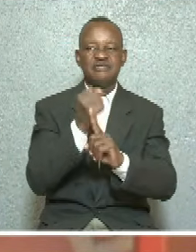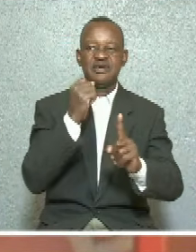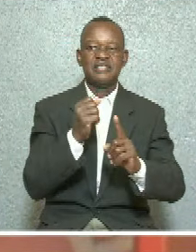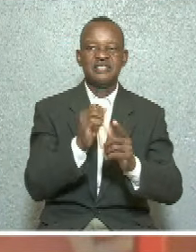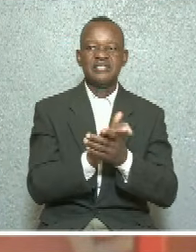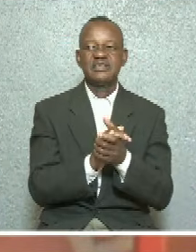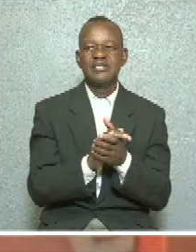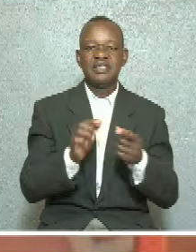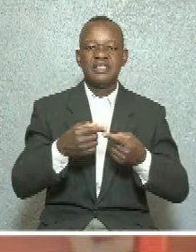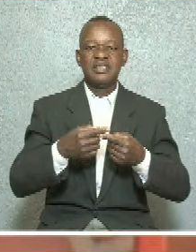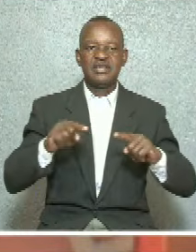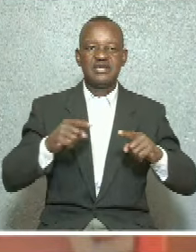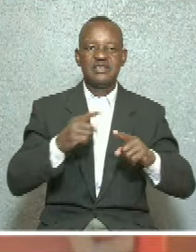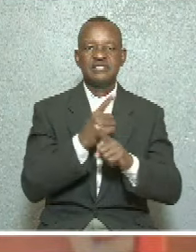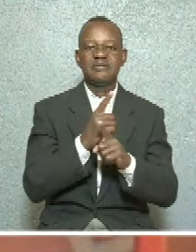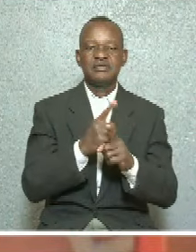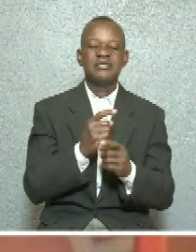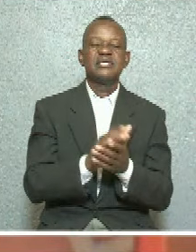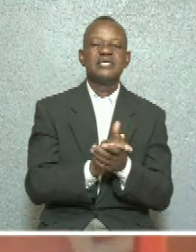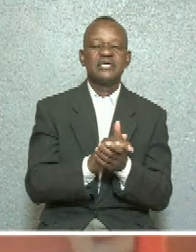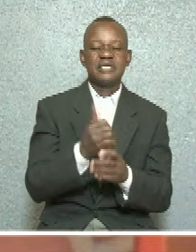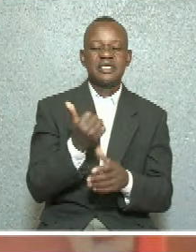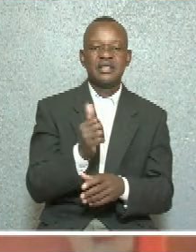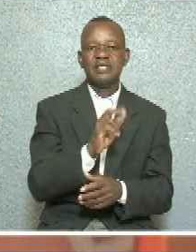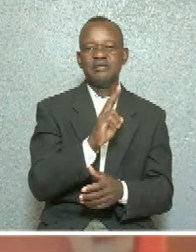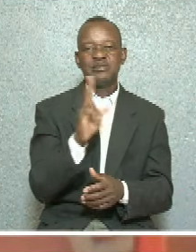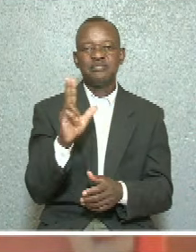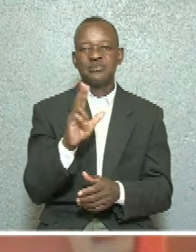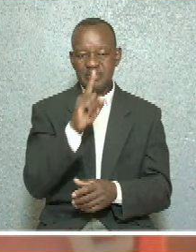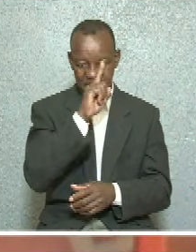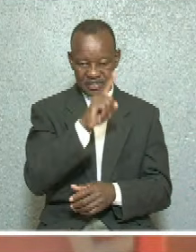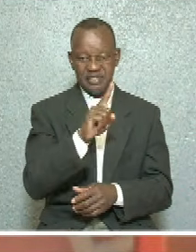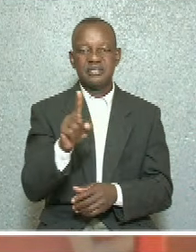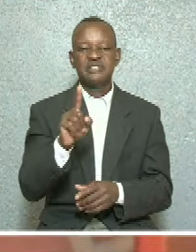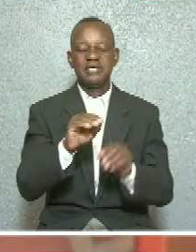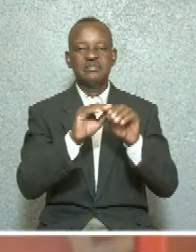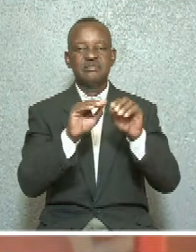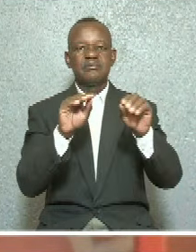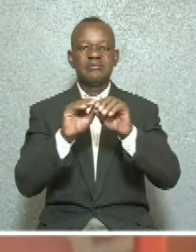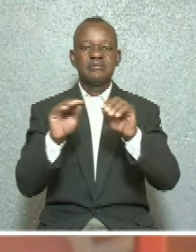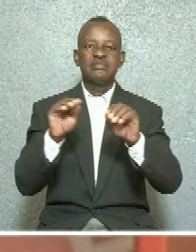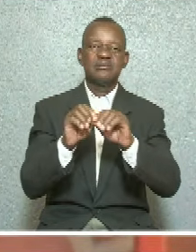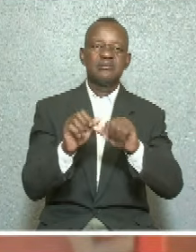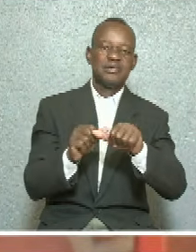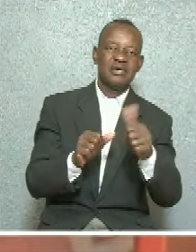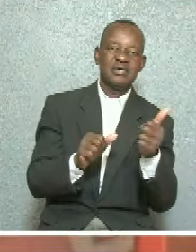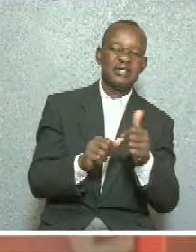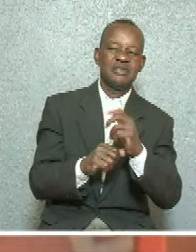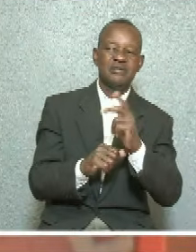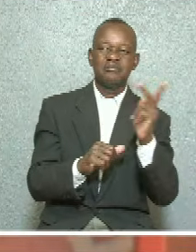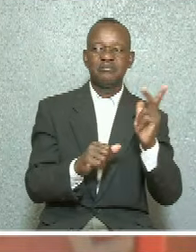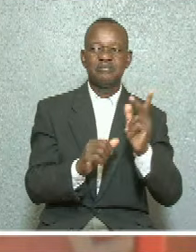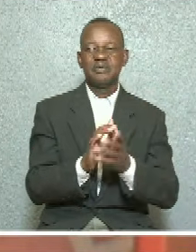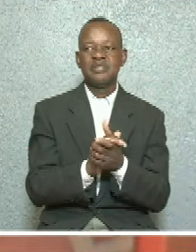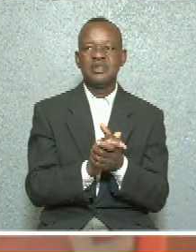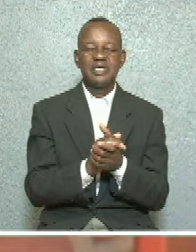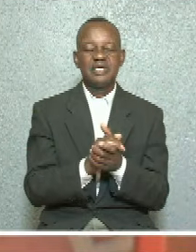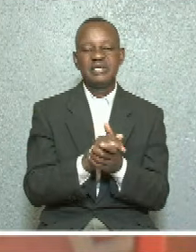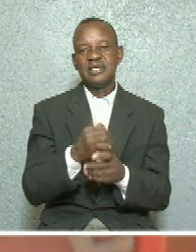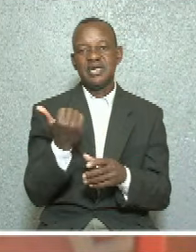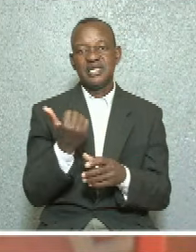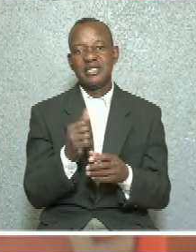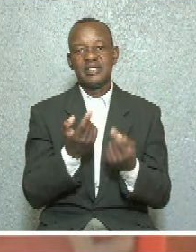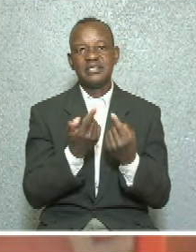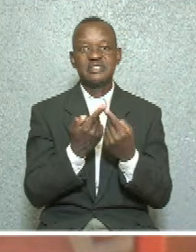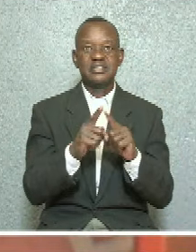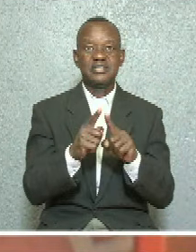then there were people who were educating others, and there were students' movements, and there were women's movements, and there were church movements, right? So it was taking